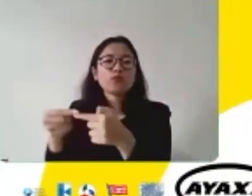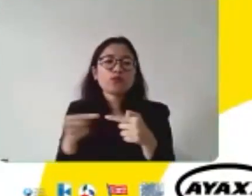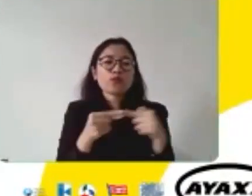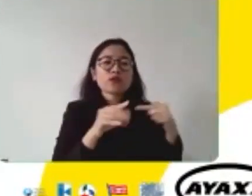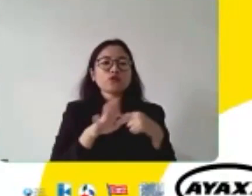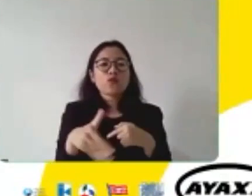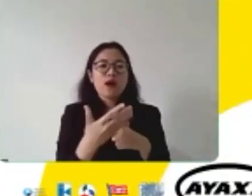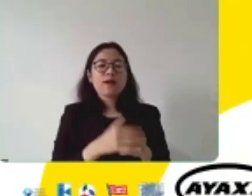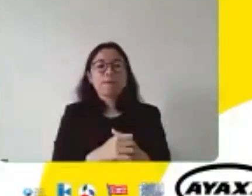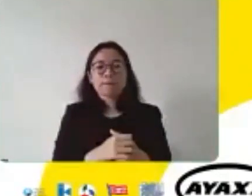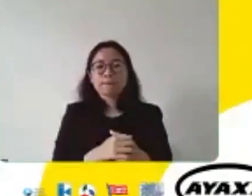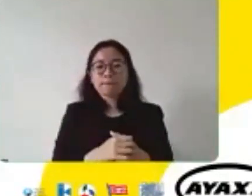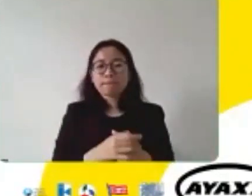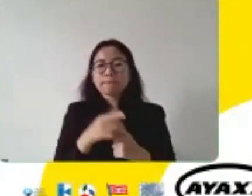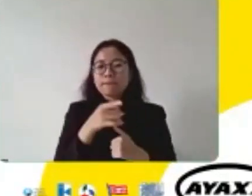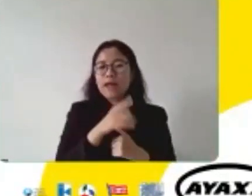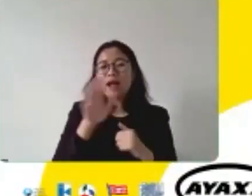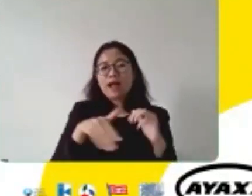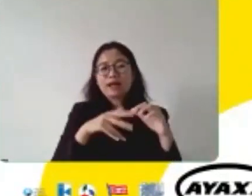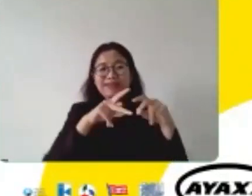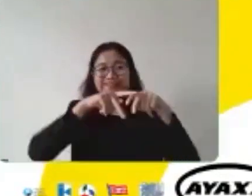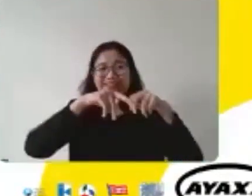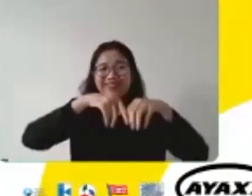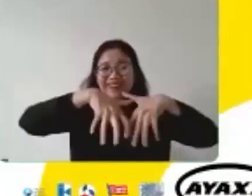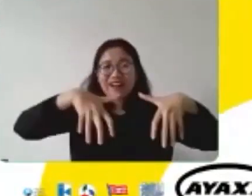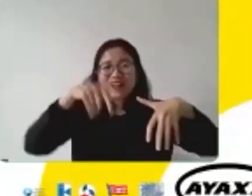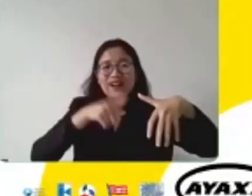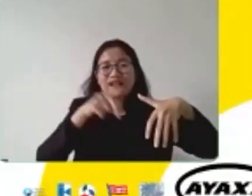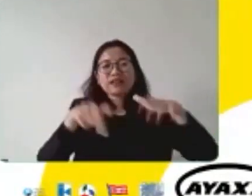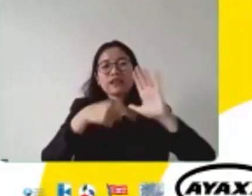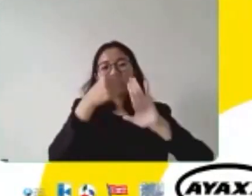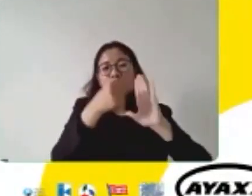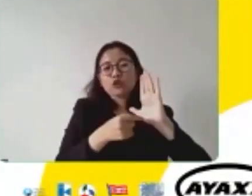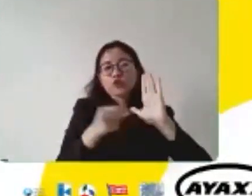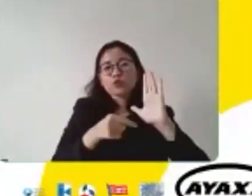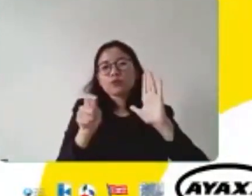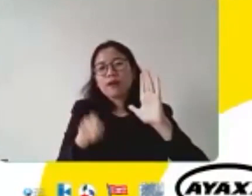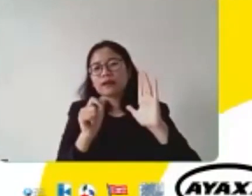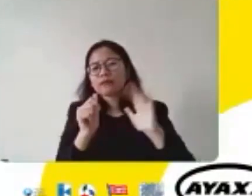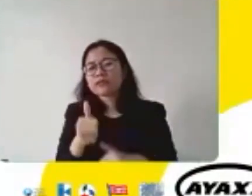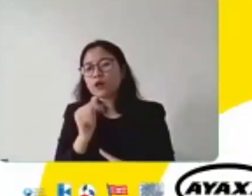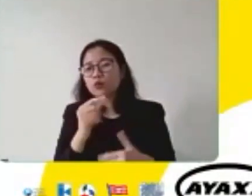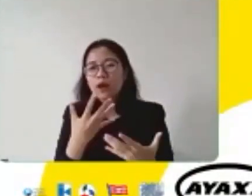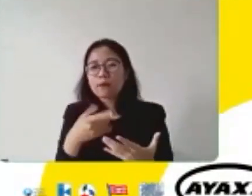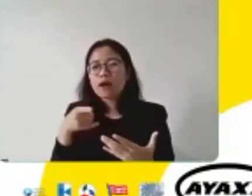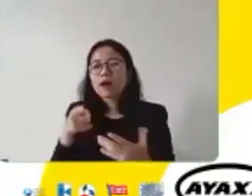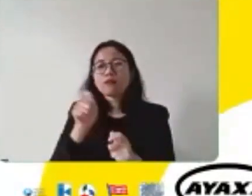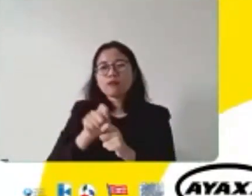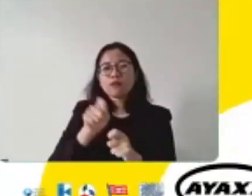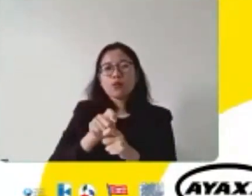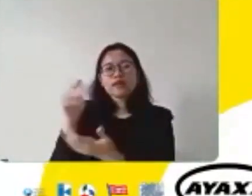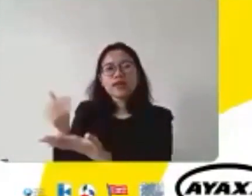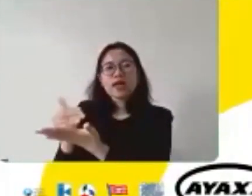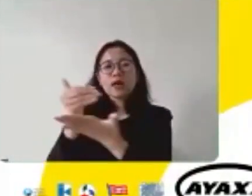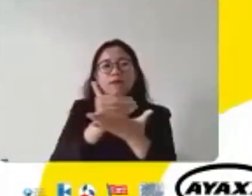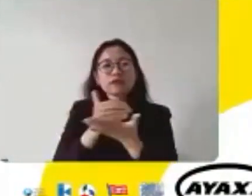for data collection and surveillance. And so, there are efforts underway right now at the provincial level in China, also launching